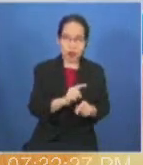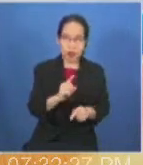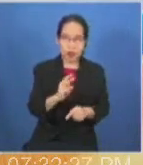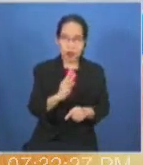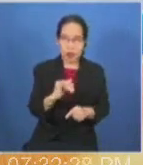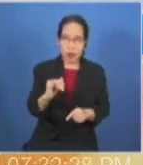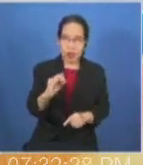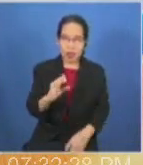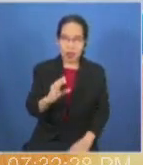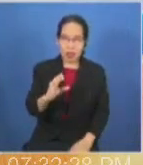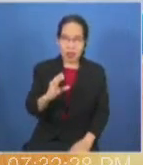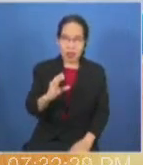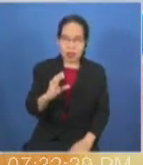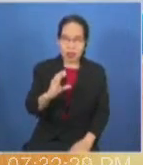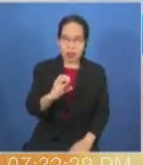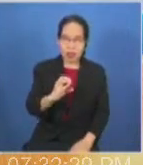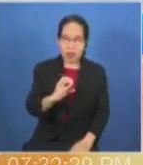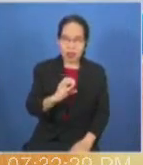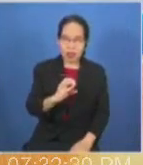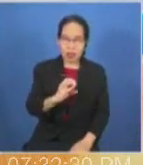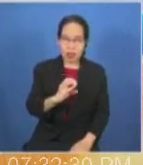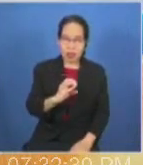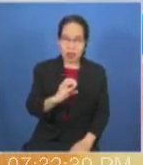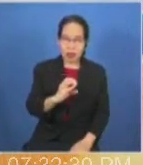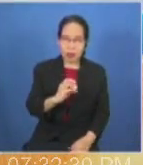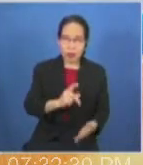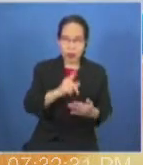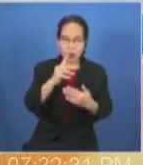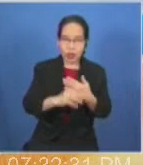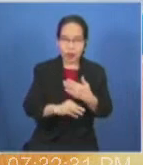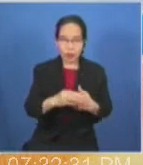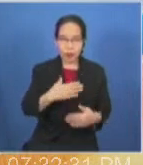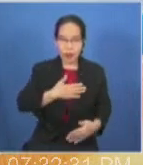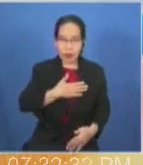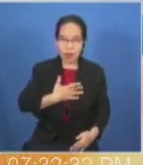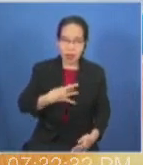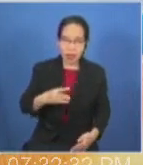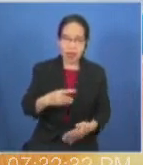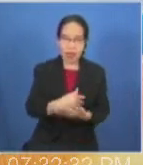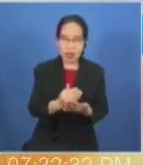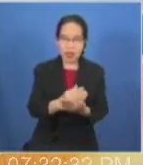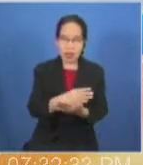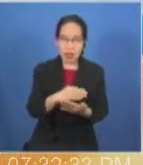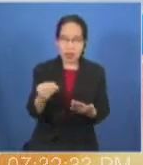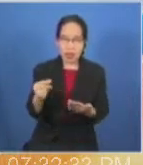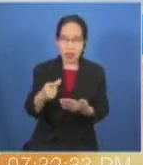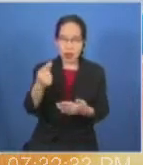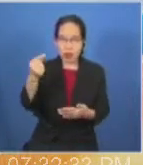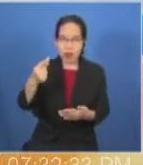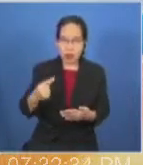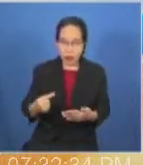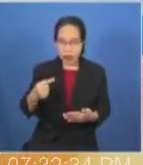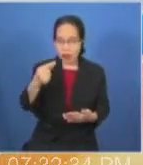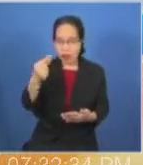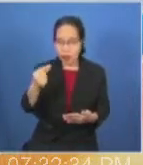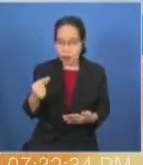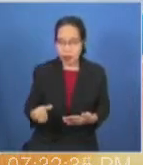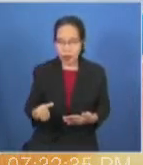platforms, we have our MCGI channel. Please like, share, and subscribe so that you